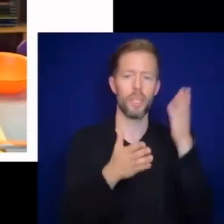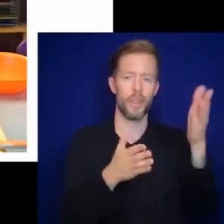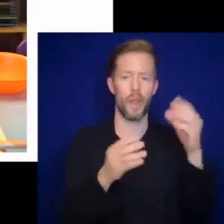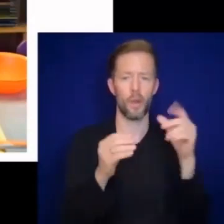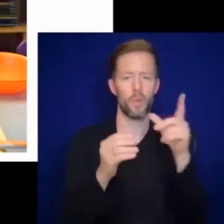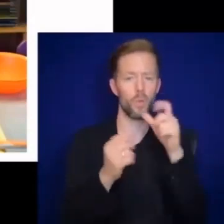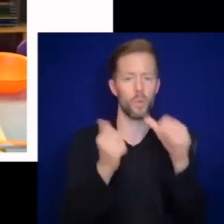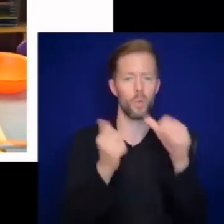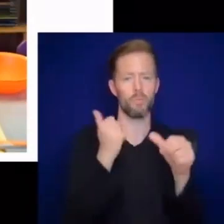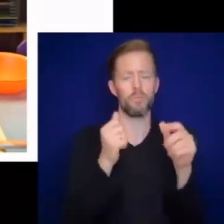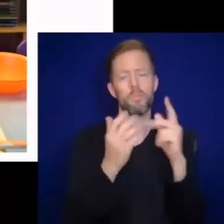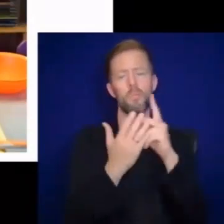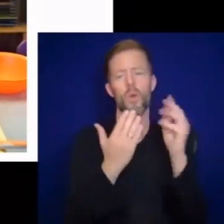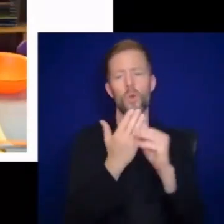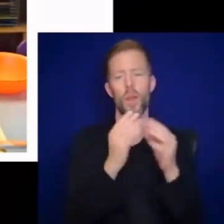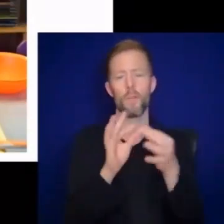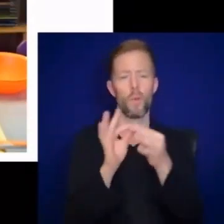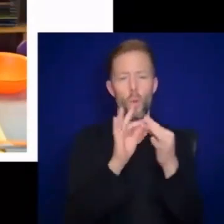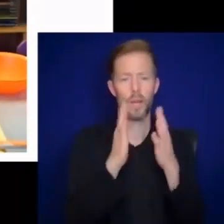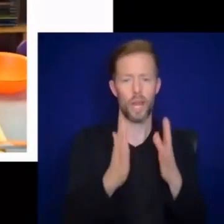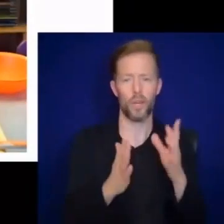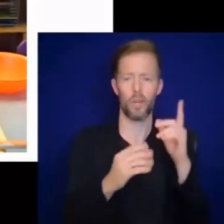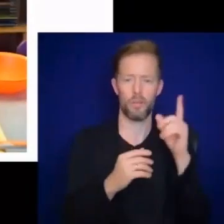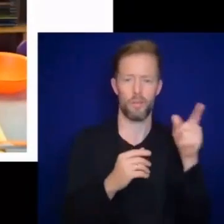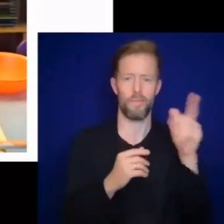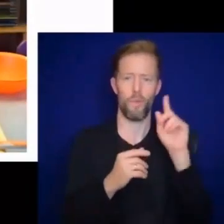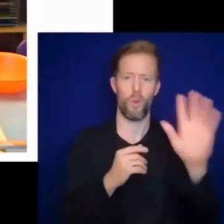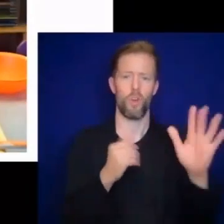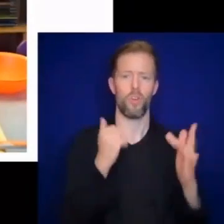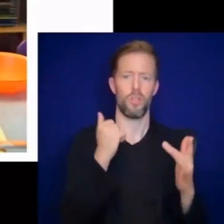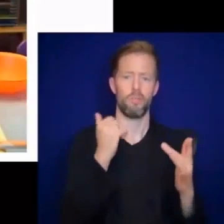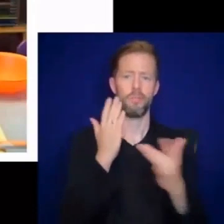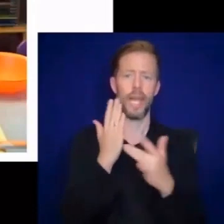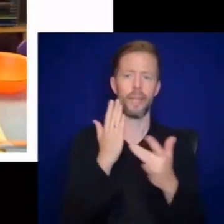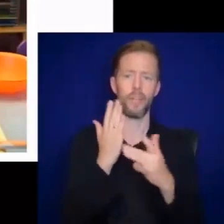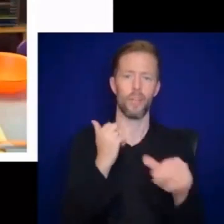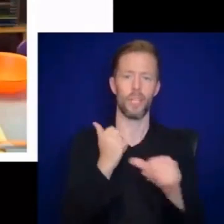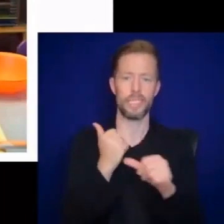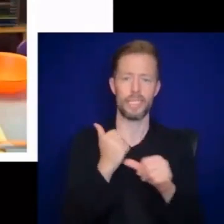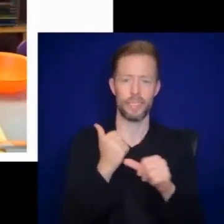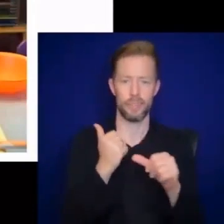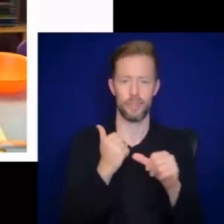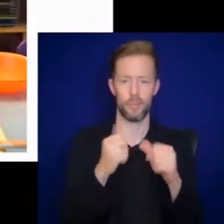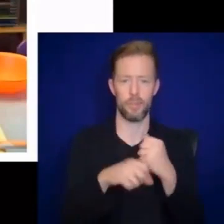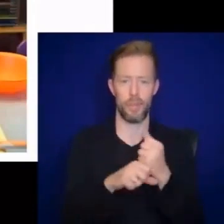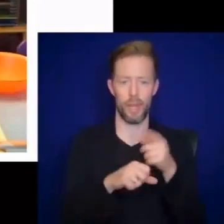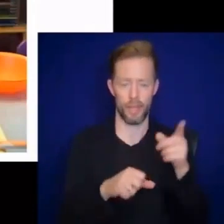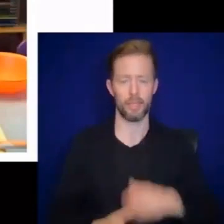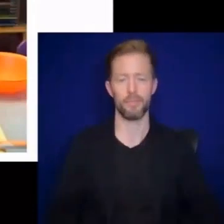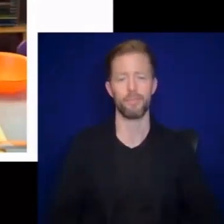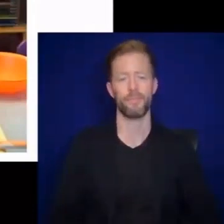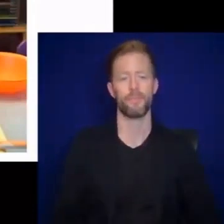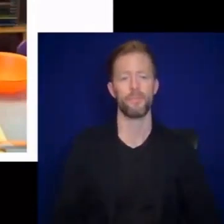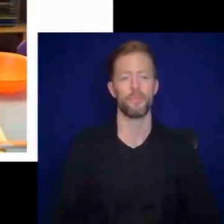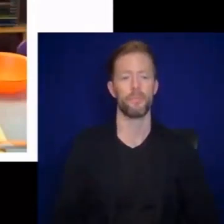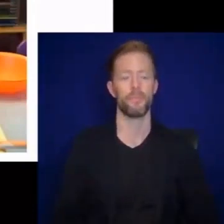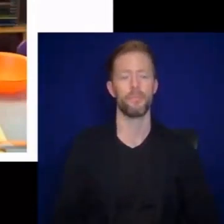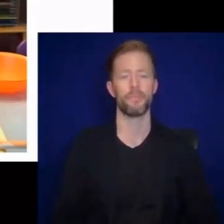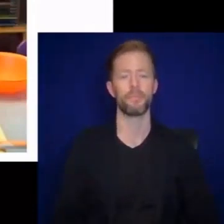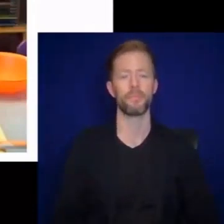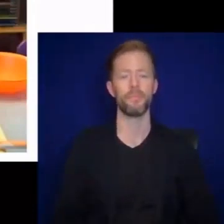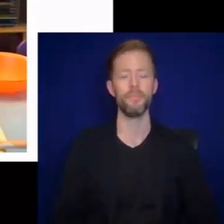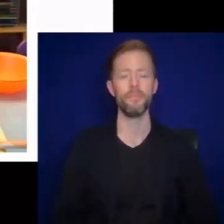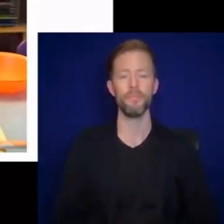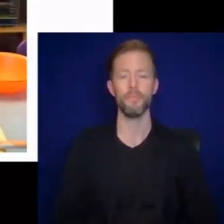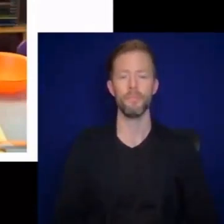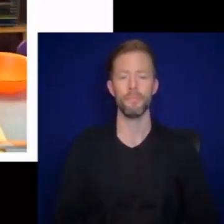assistant there, in fact, the program coordinator for childcare services. And so let me tell you a little